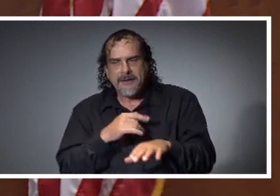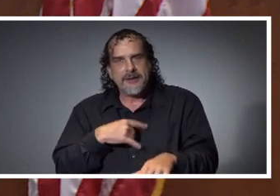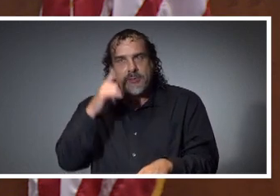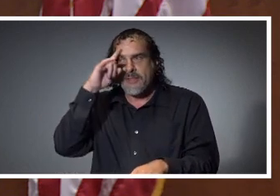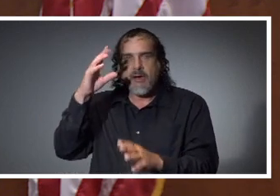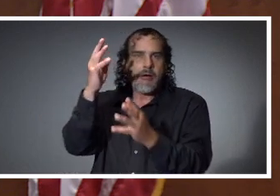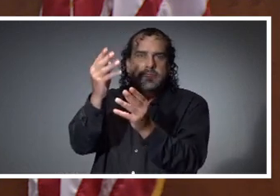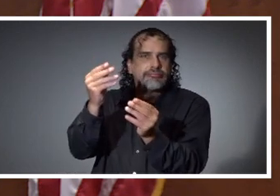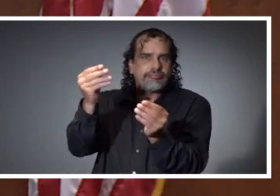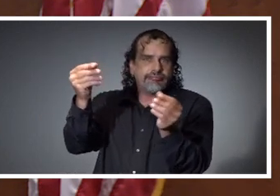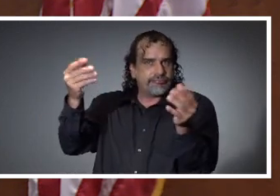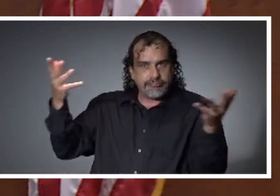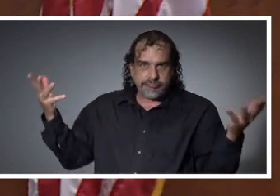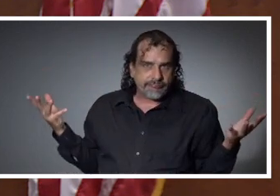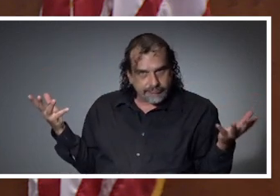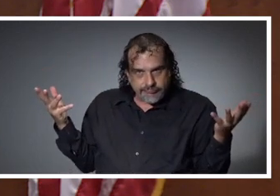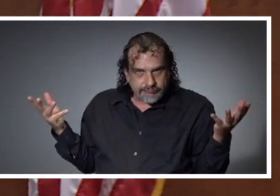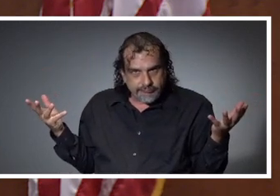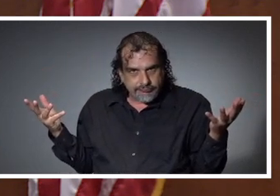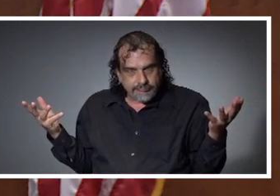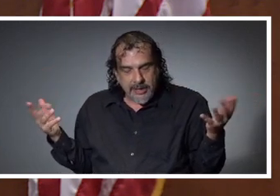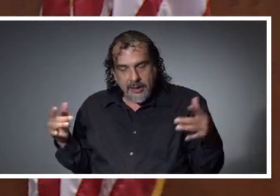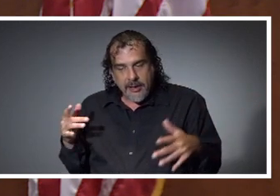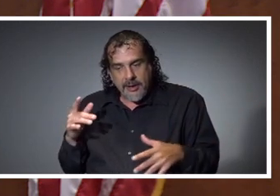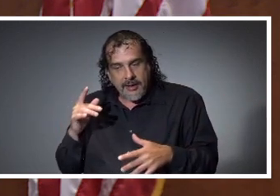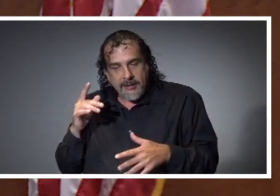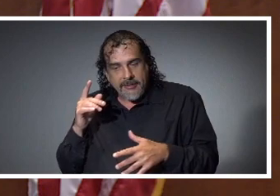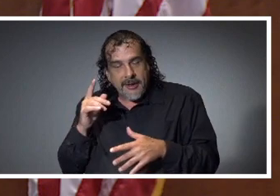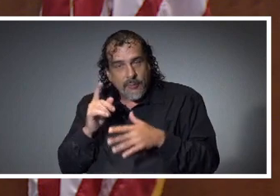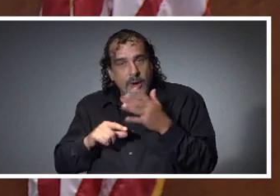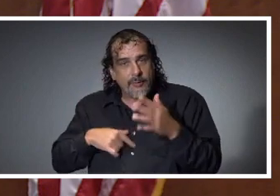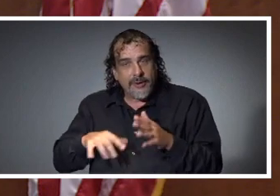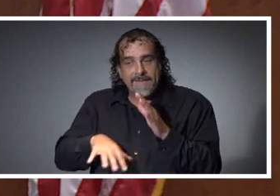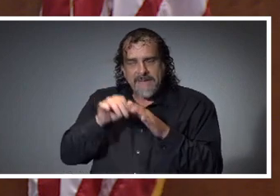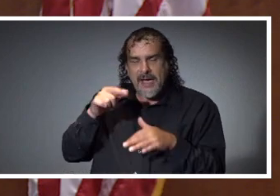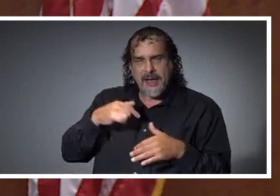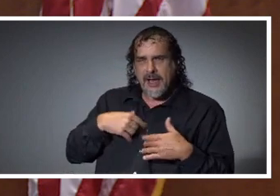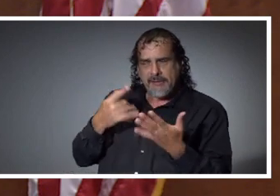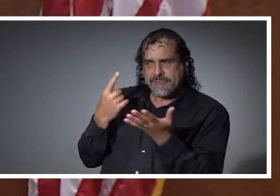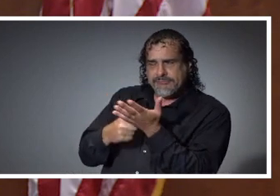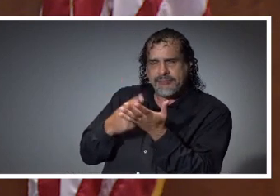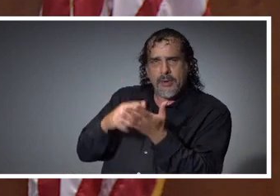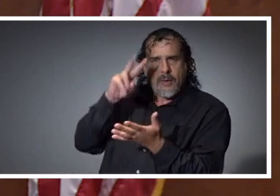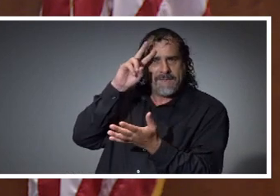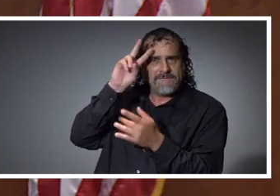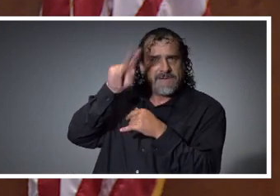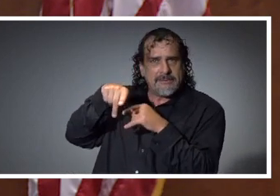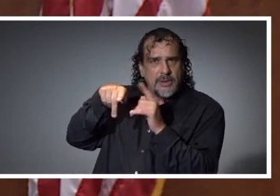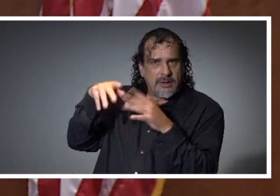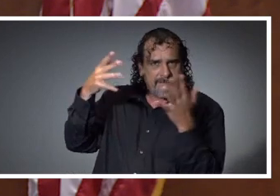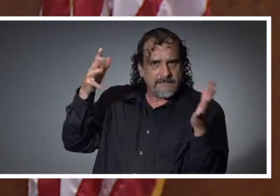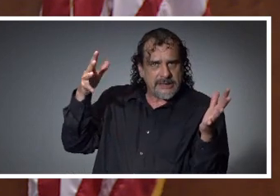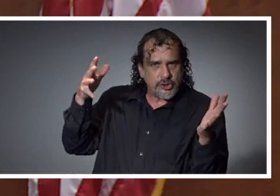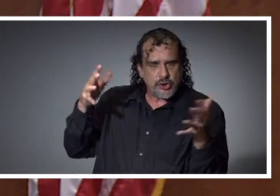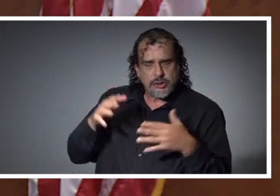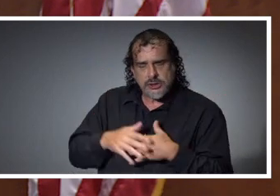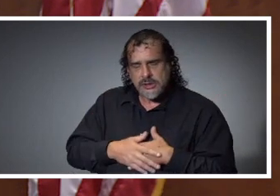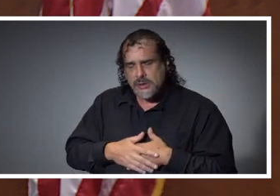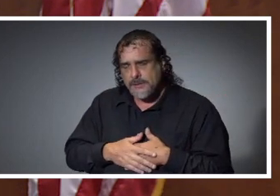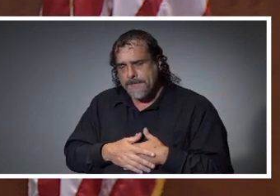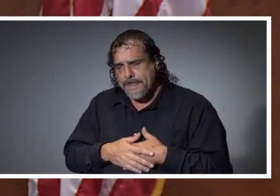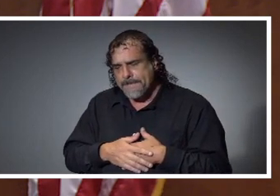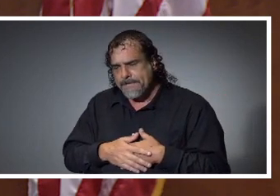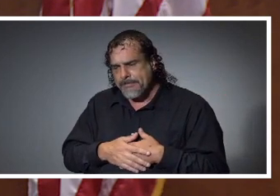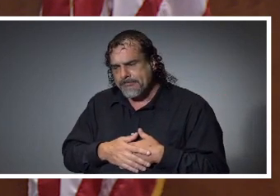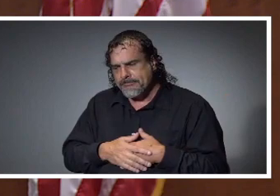extent. And I think what we found, and the Vice President and I talked about this a couple of days ago, is what